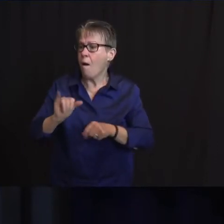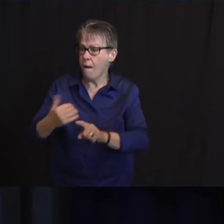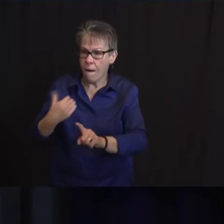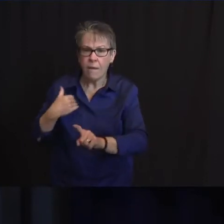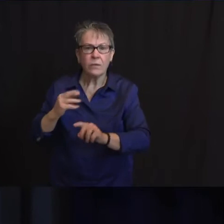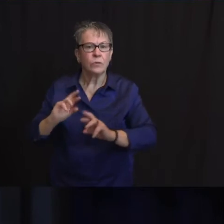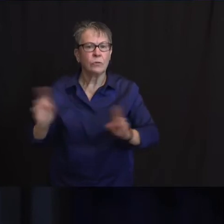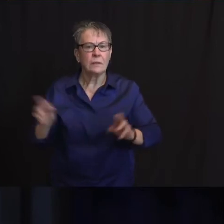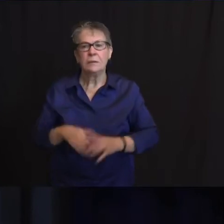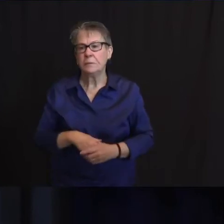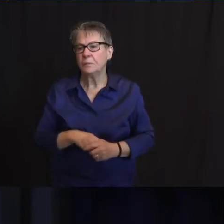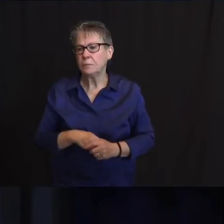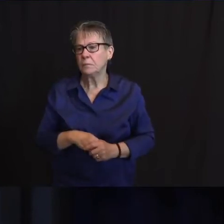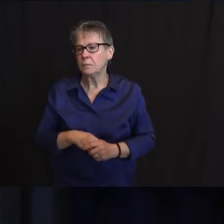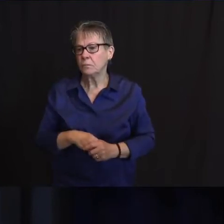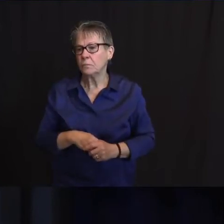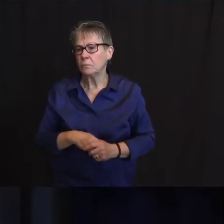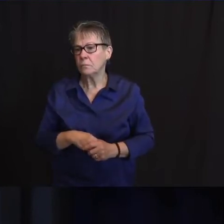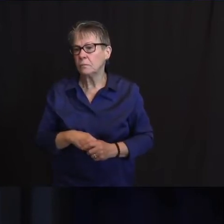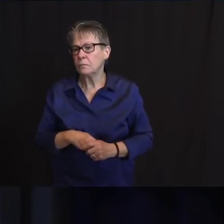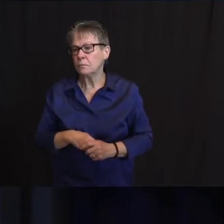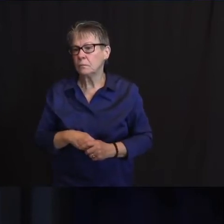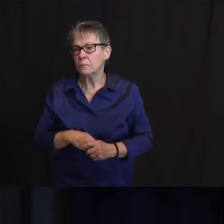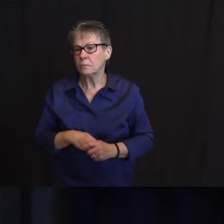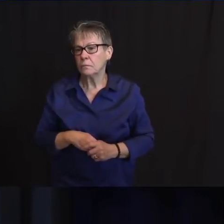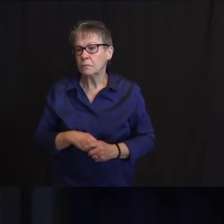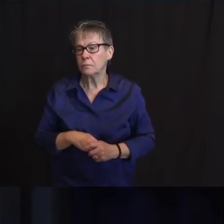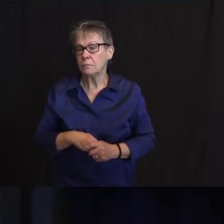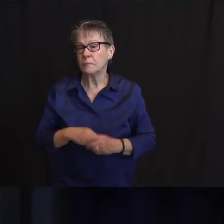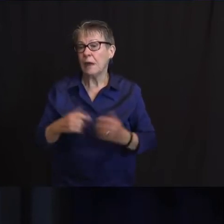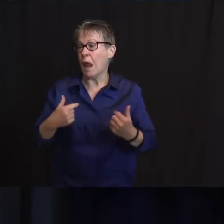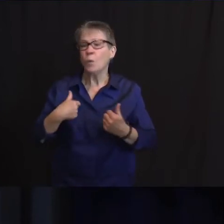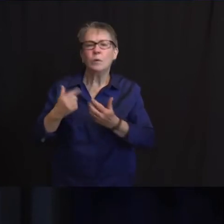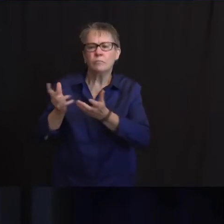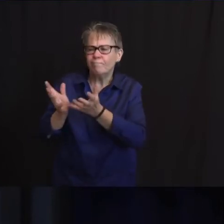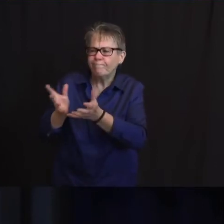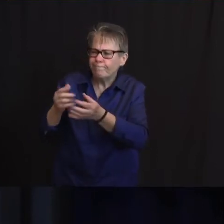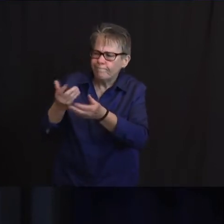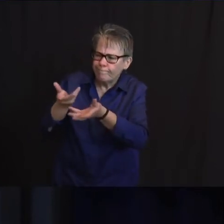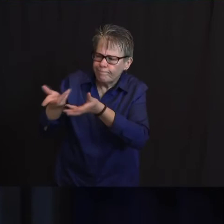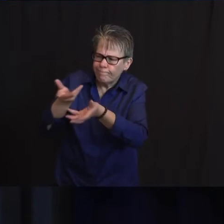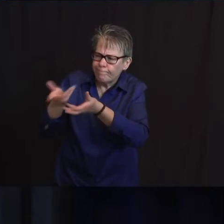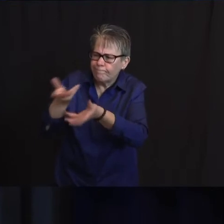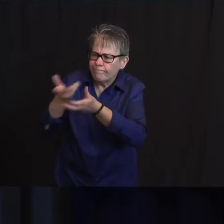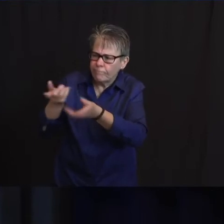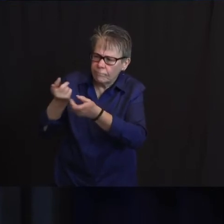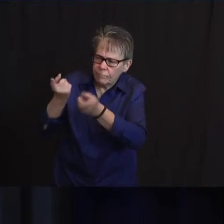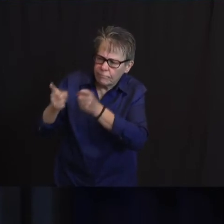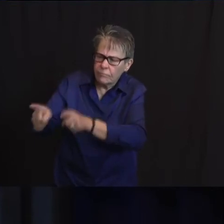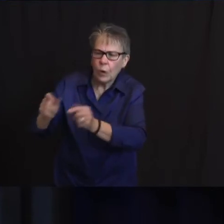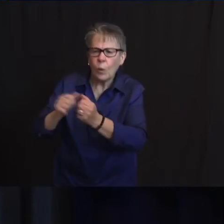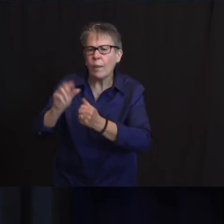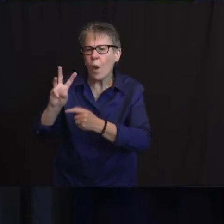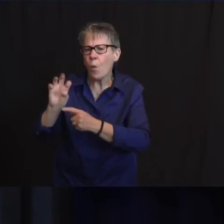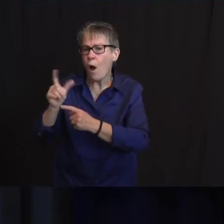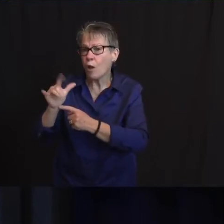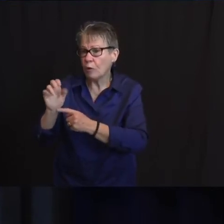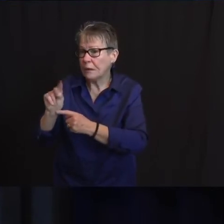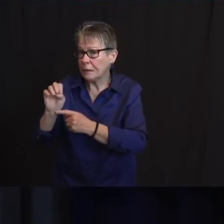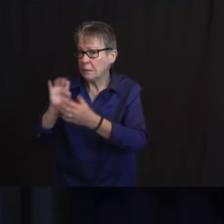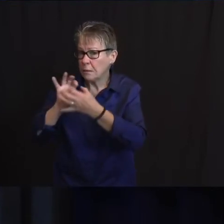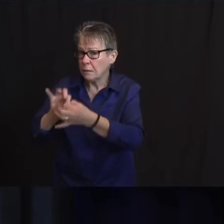have negotiated with Walmart, and they are working with the state to vaccinate individuals with intellectual